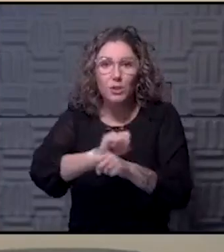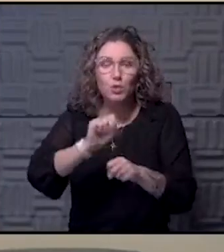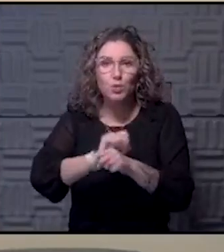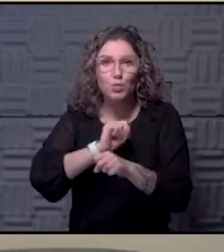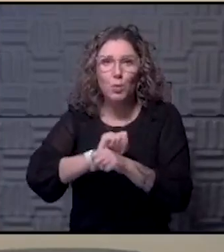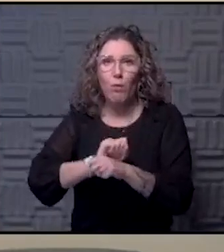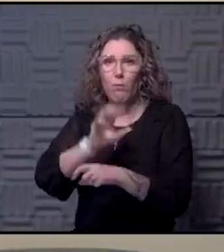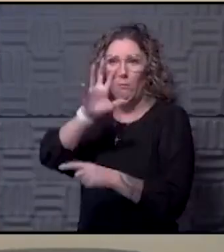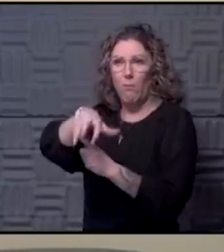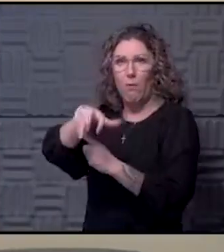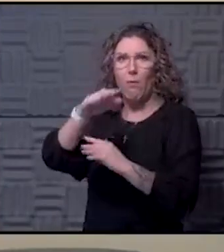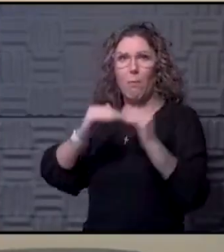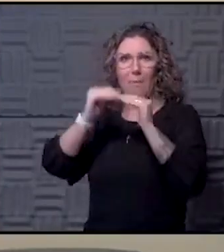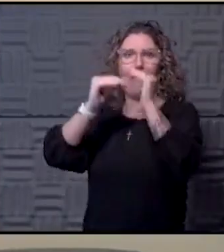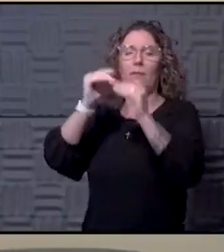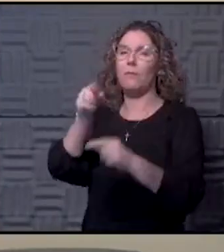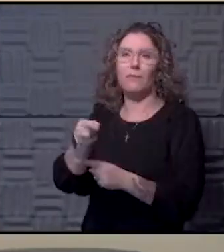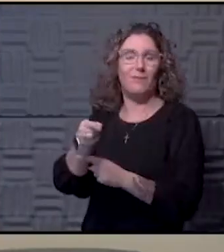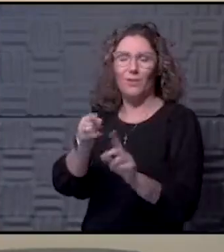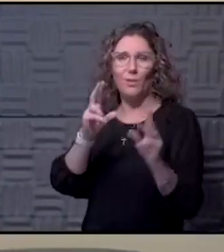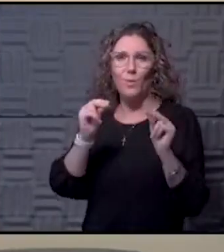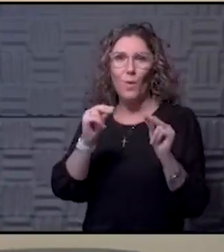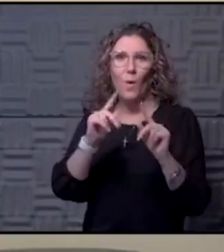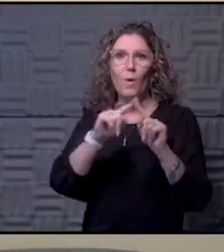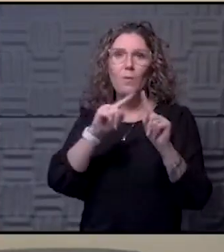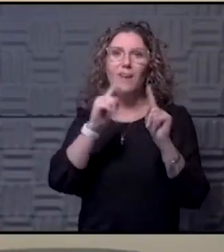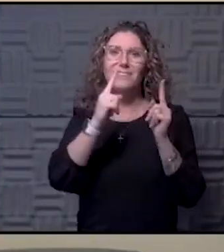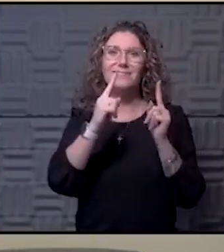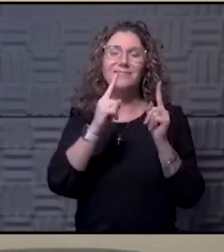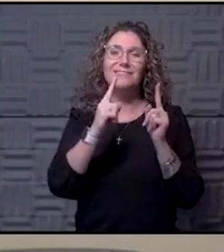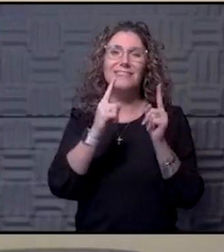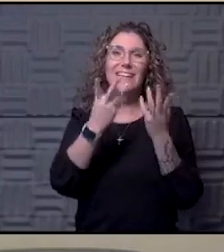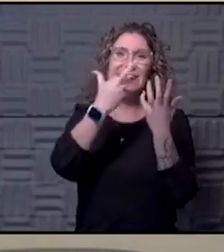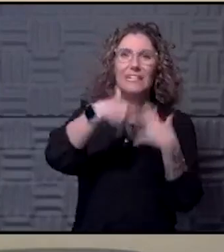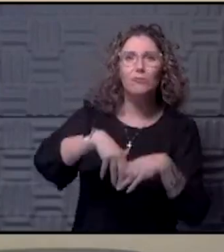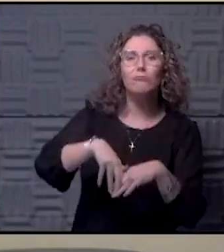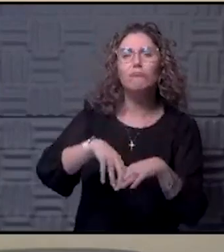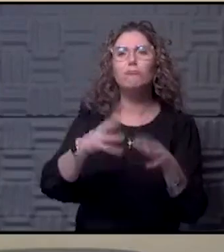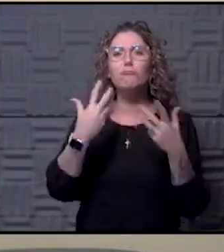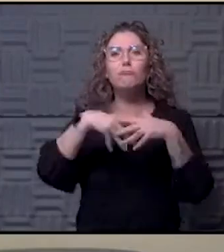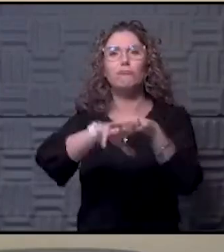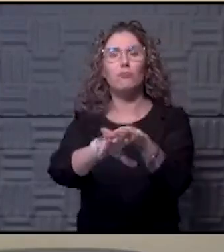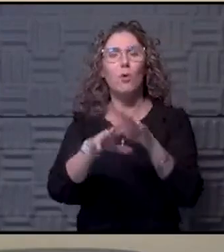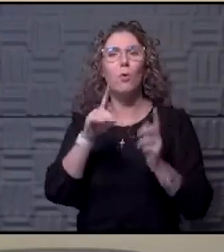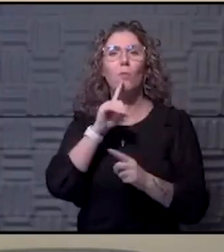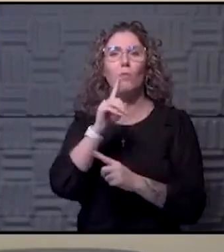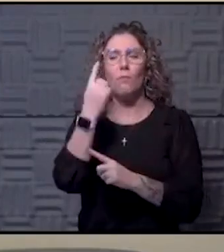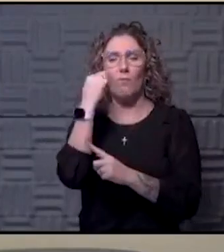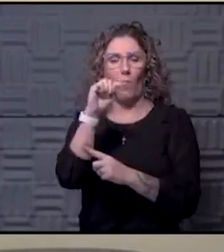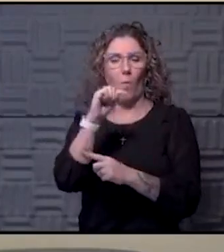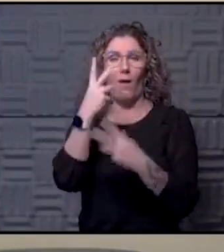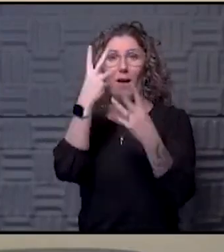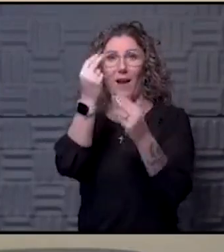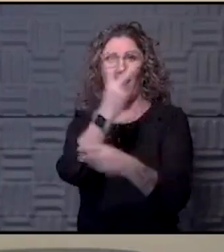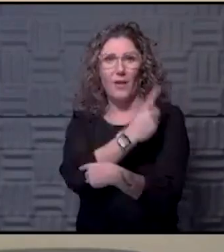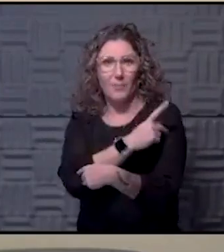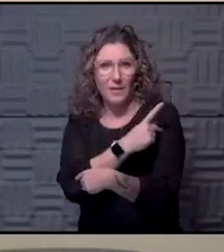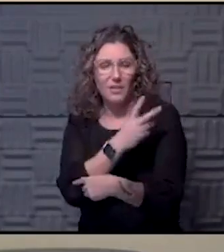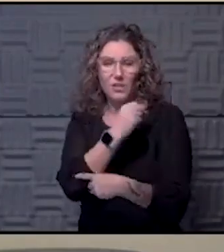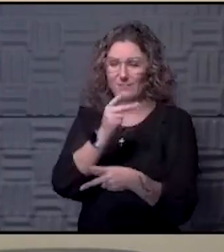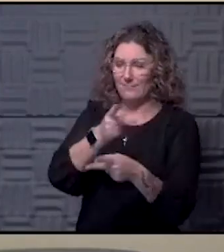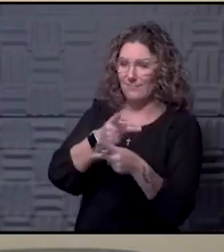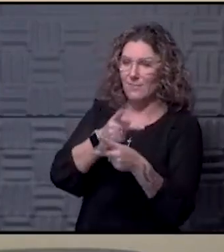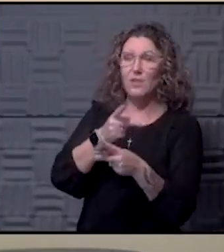per se. But what it is, it's an integrated approach to providing outpatient treatment and care coordination for our patients who